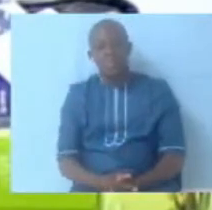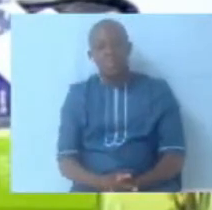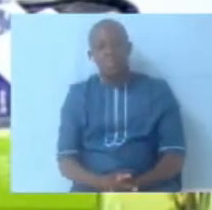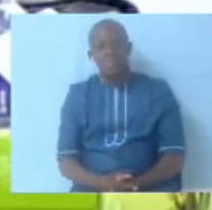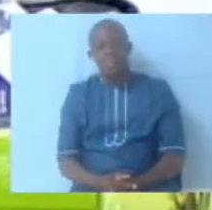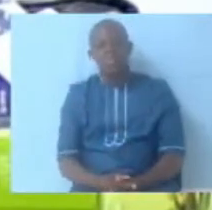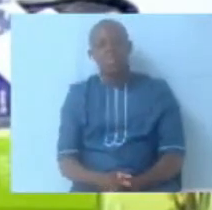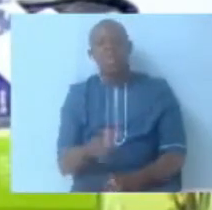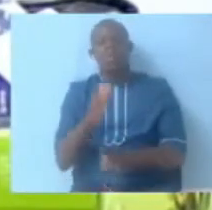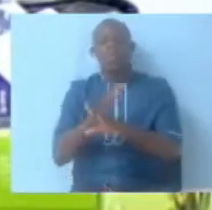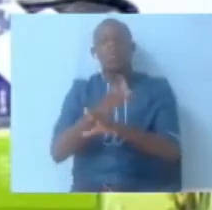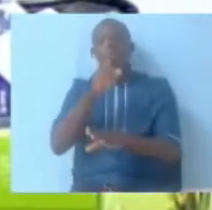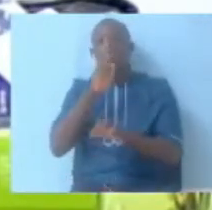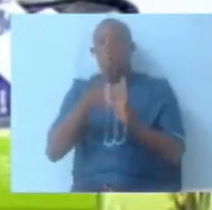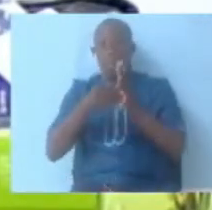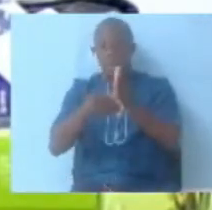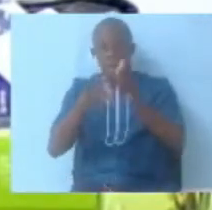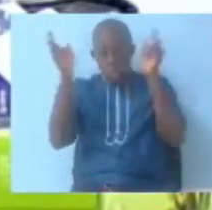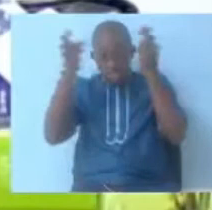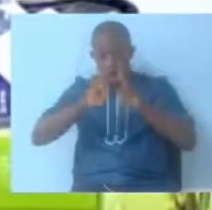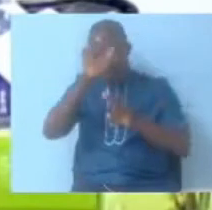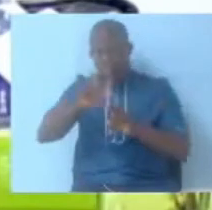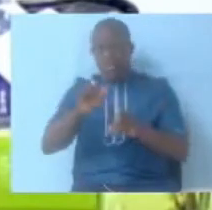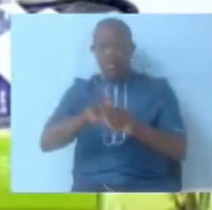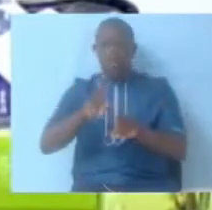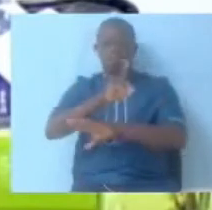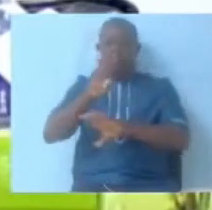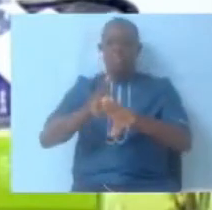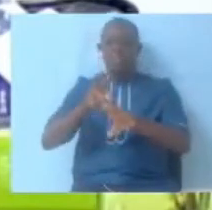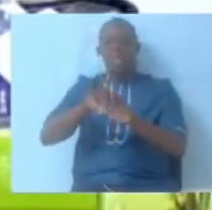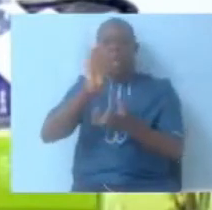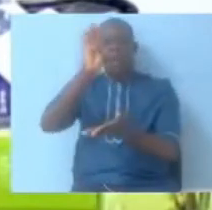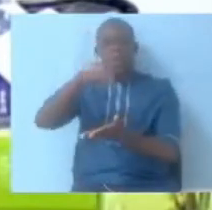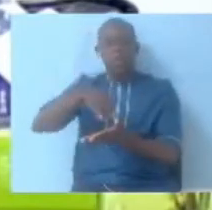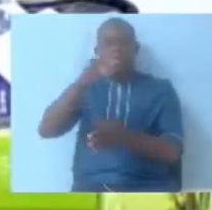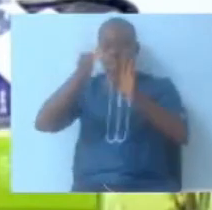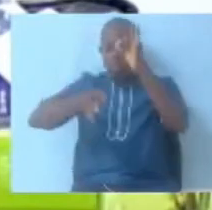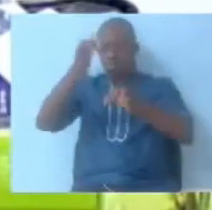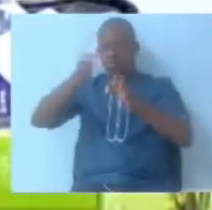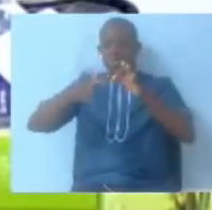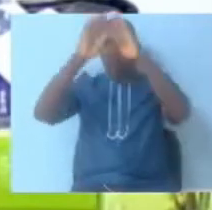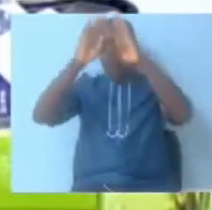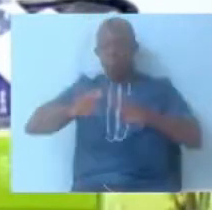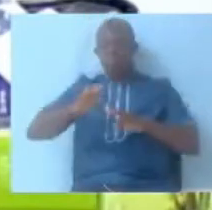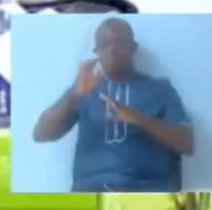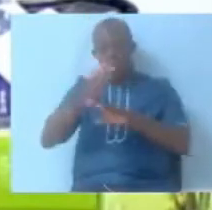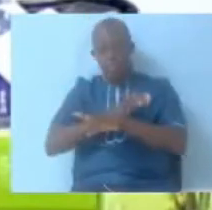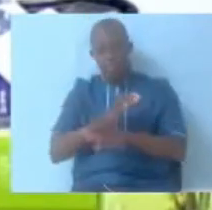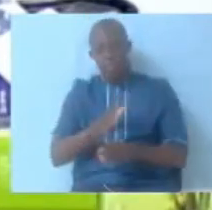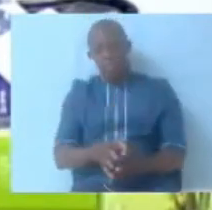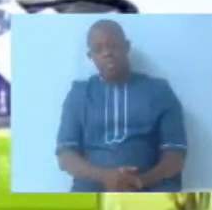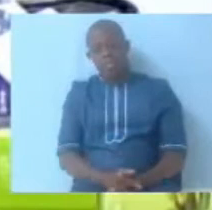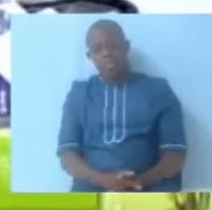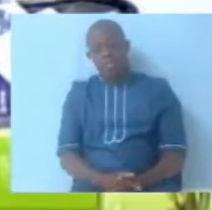Court as the principal, Bari Magistrate Onya ni membe nyo bala nung Banyul Magistrate Court ko atemukitin dila nyatong koleti, had a